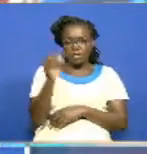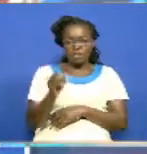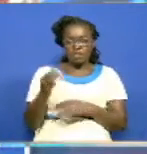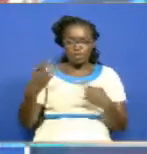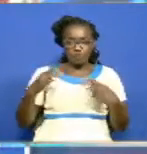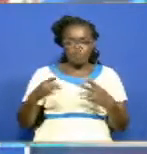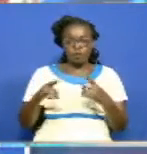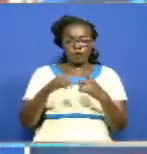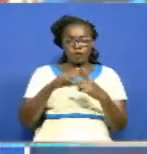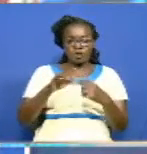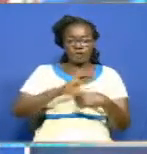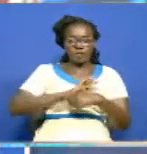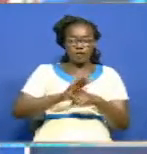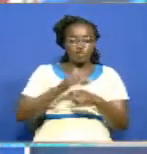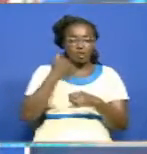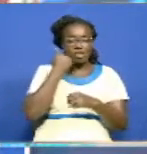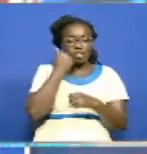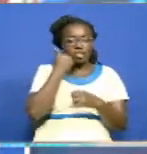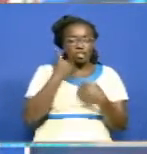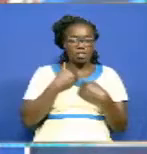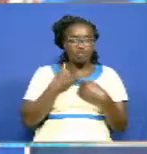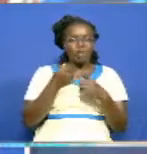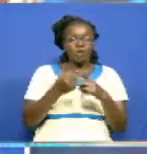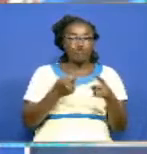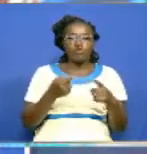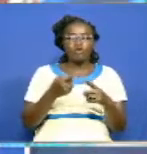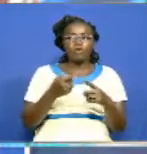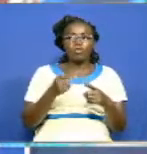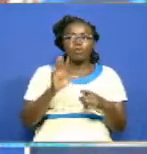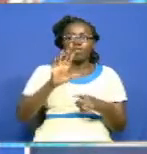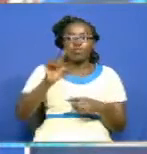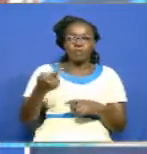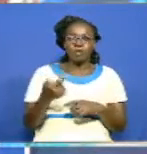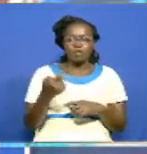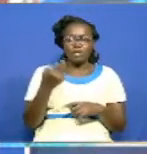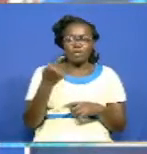testing positive for the coronavirus from a sample size of